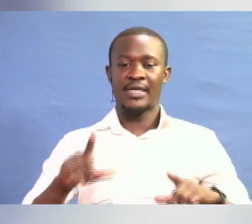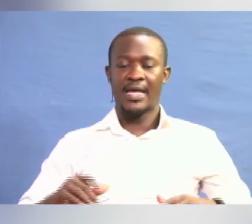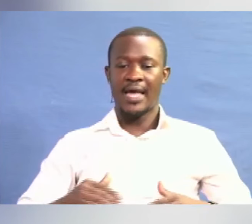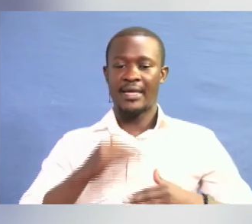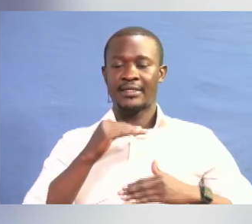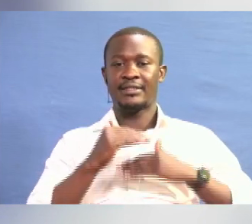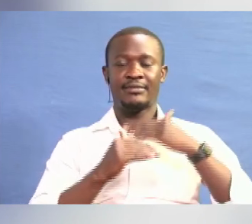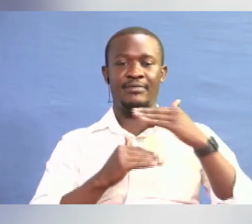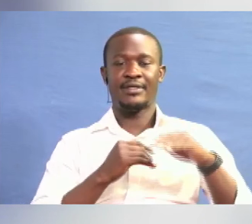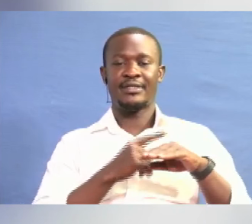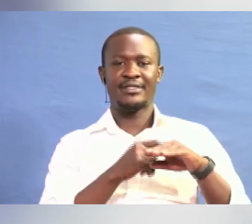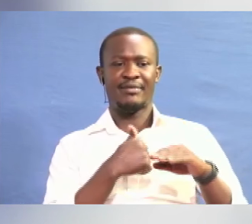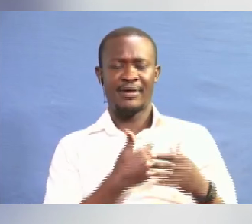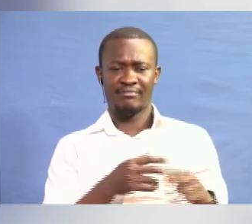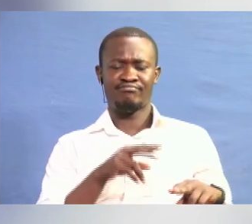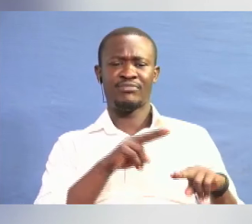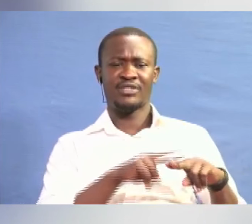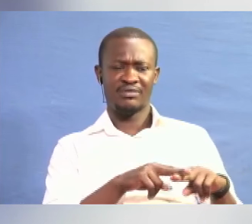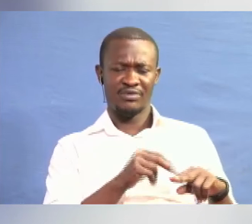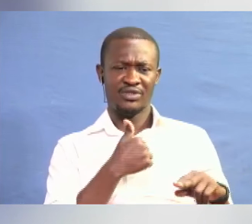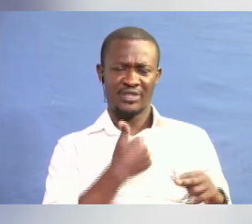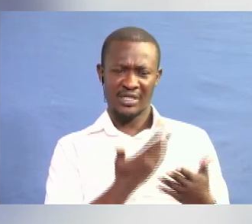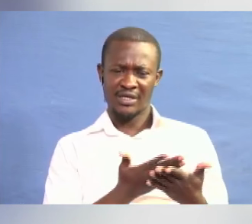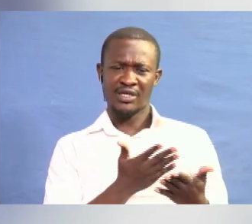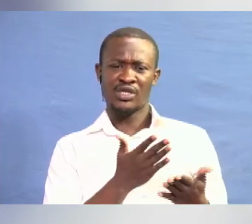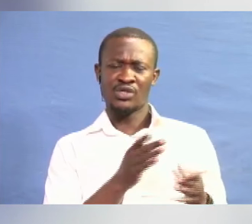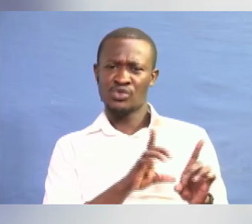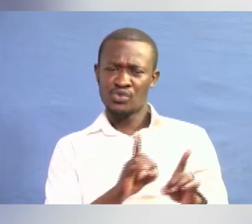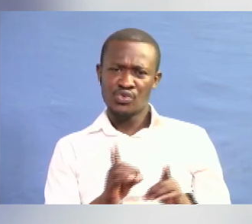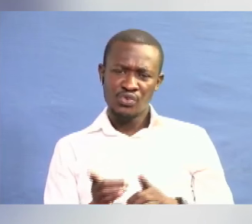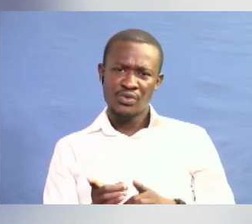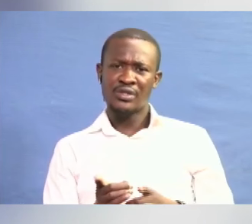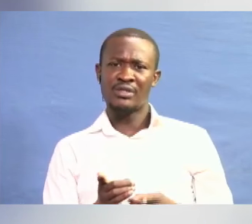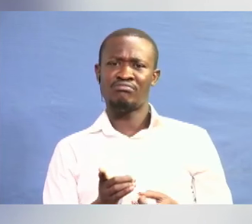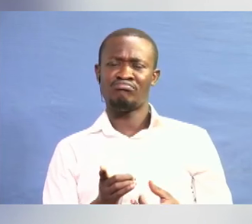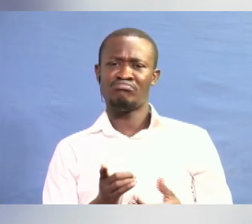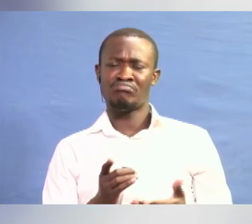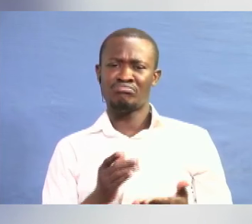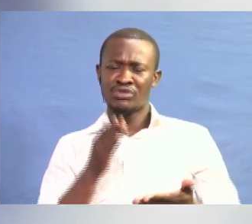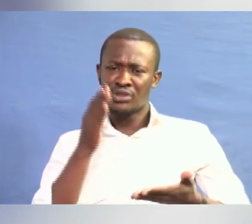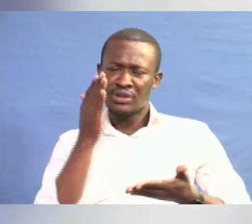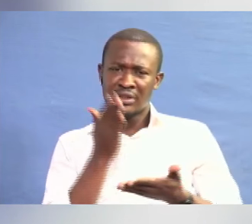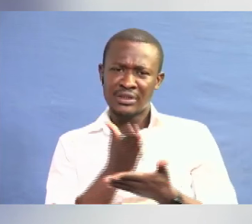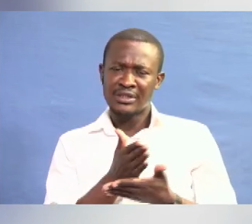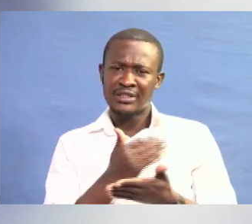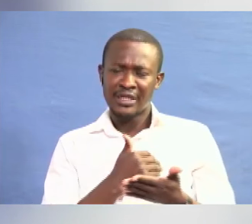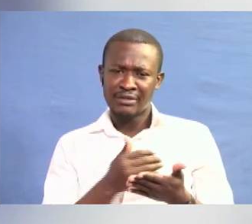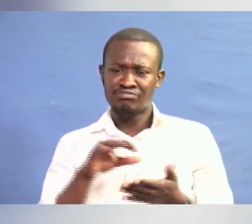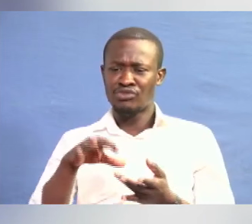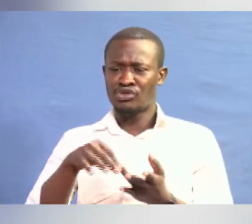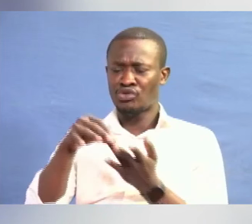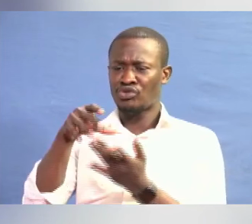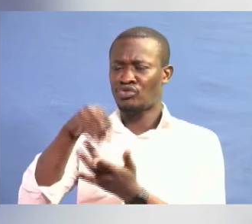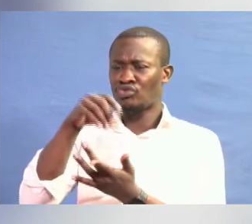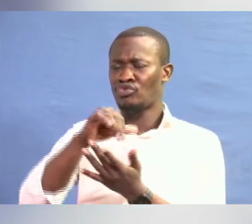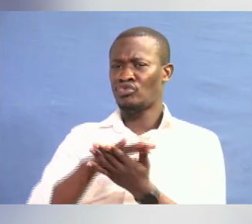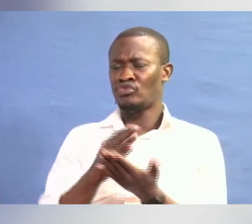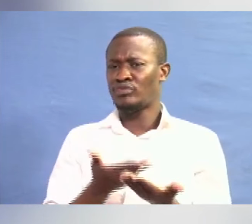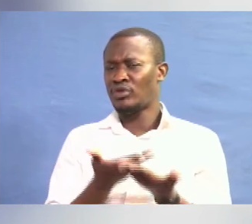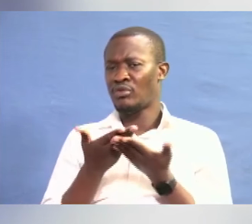I sit and wonder, did I really do the right choice to bring you here? You are almost done with